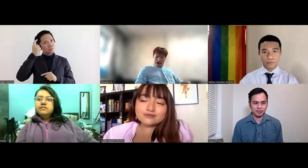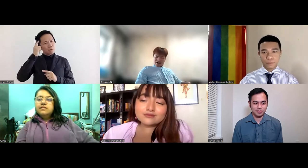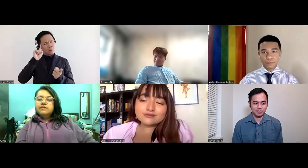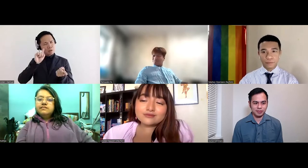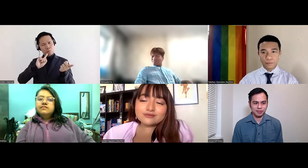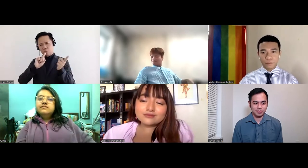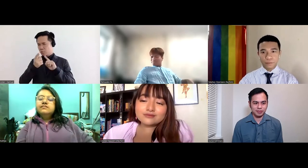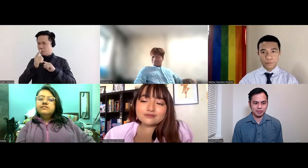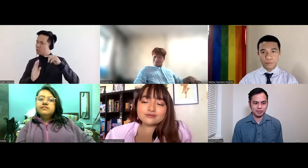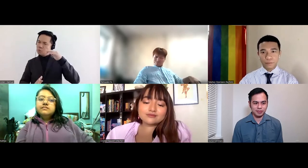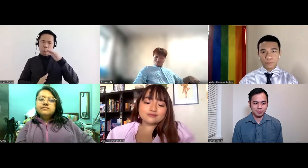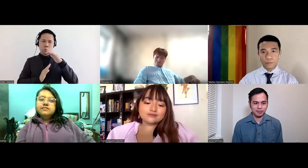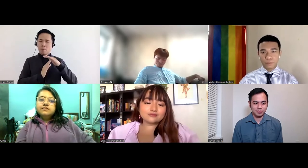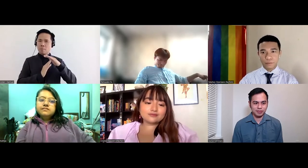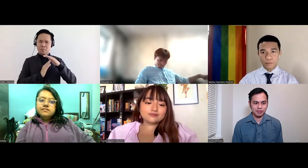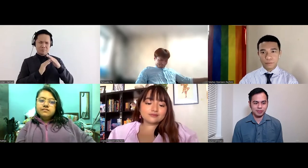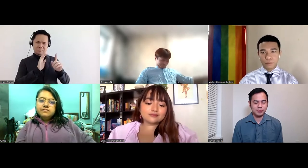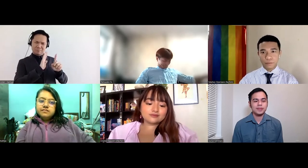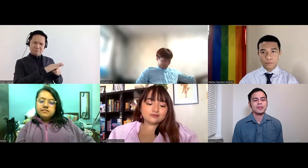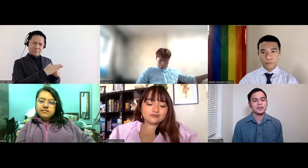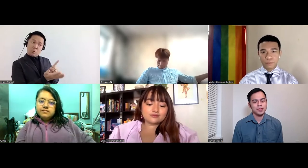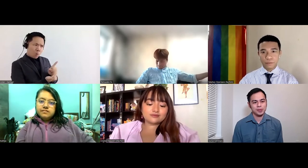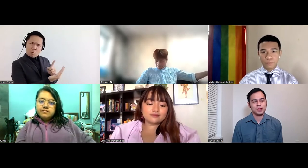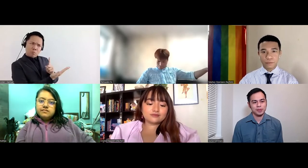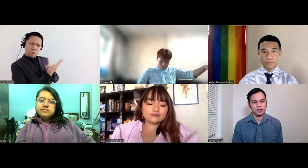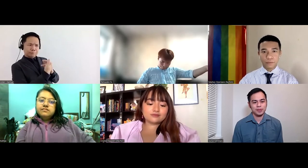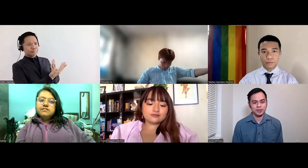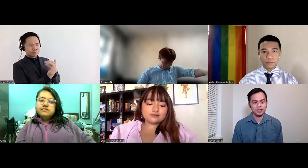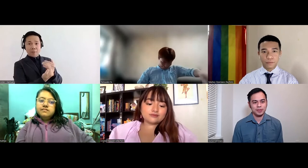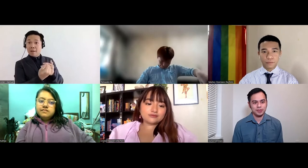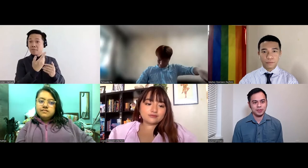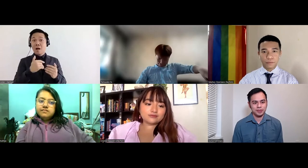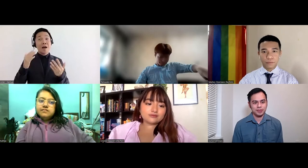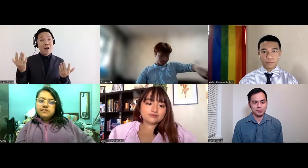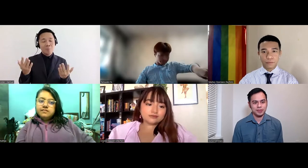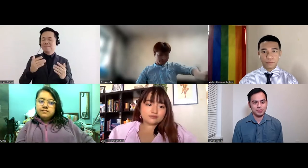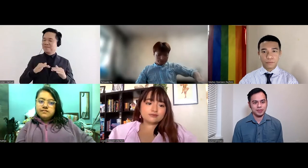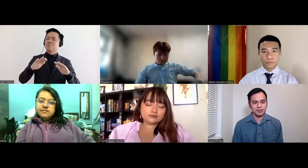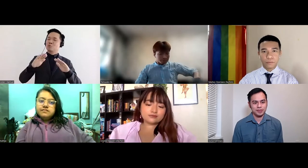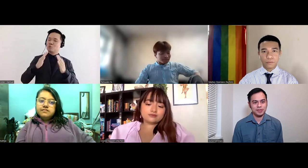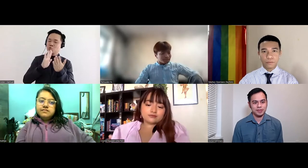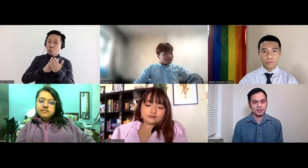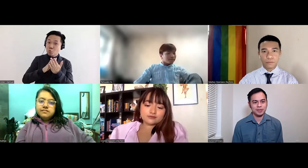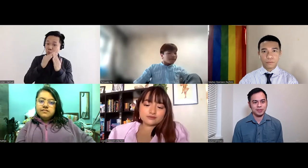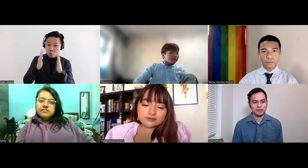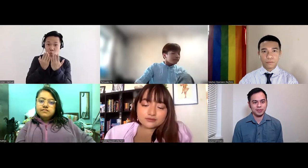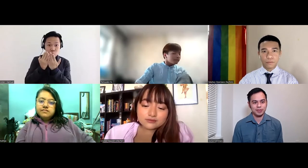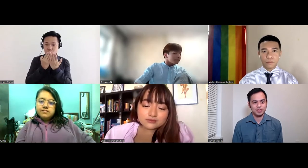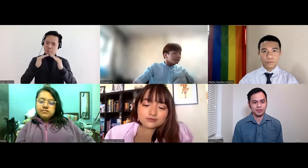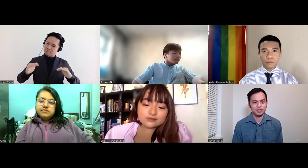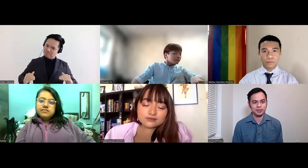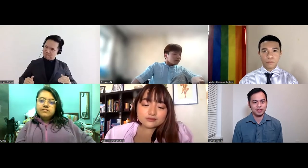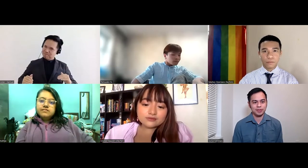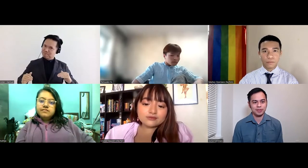stigma just by involving everyone from the early childhood in the kindergarten, having them next to